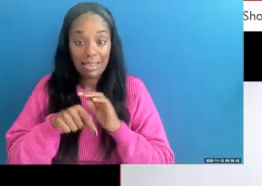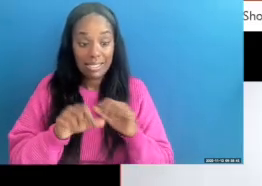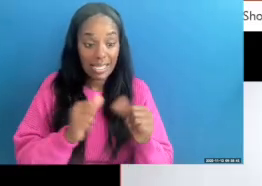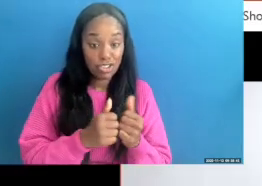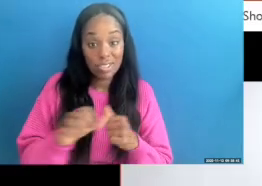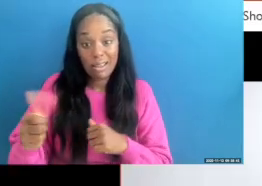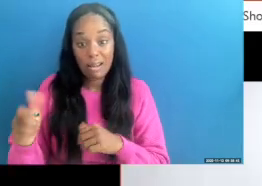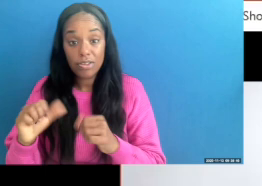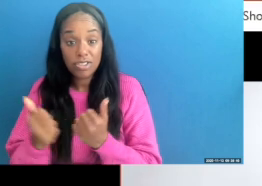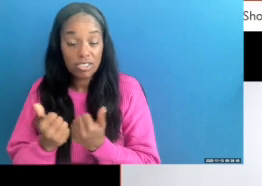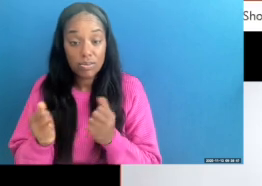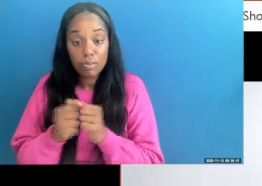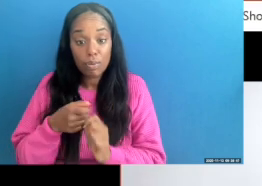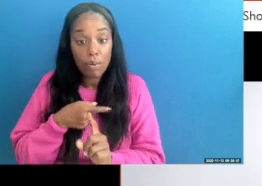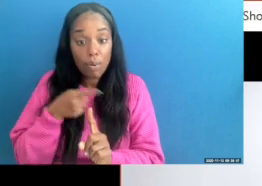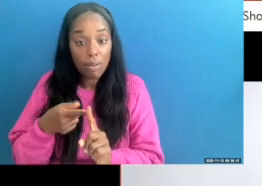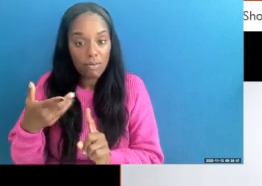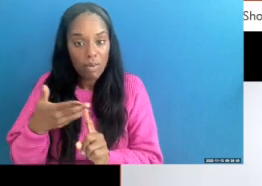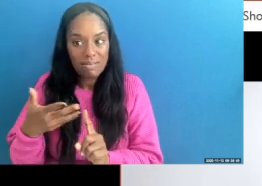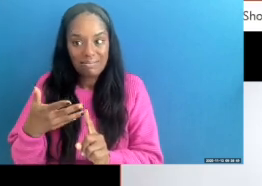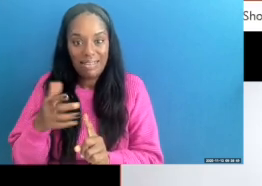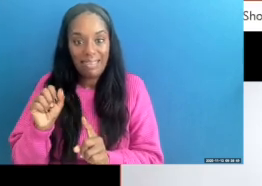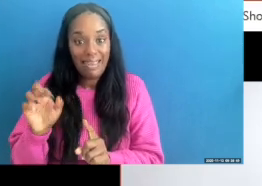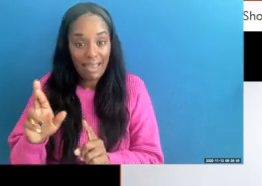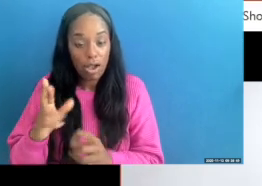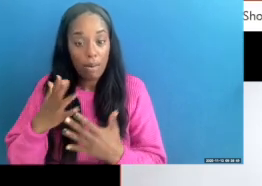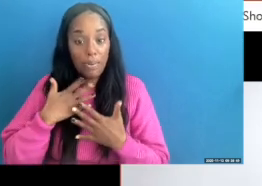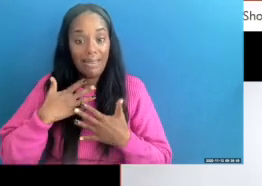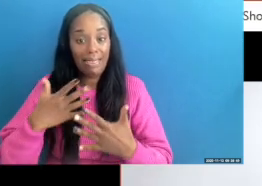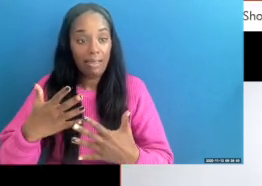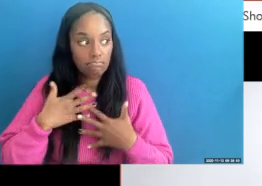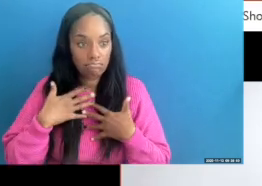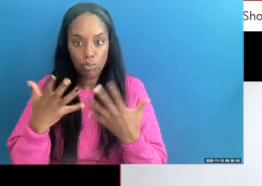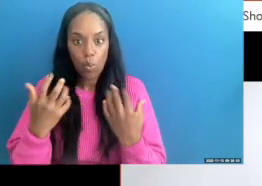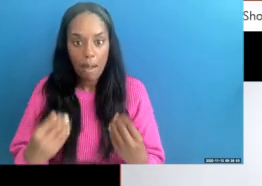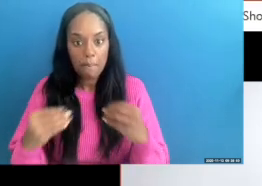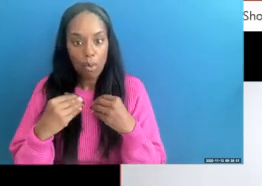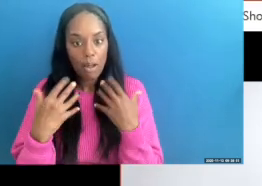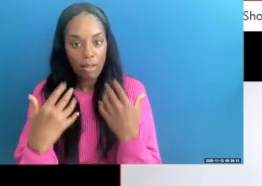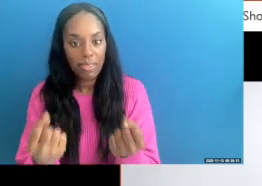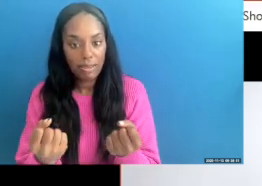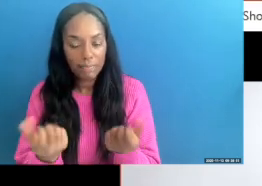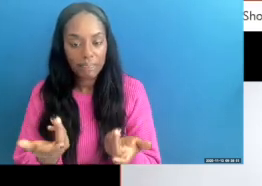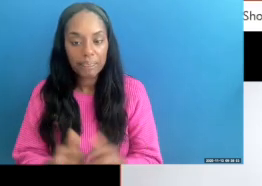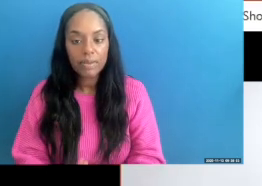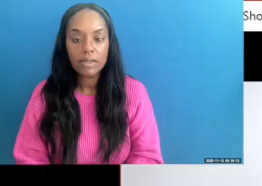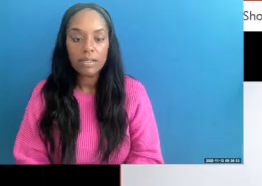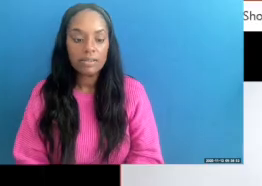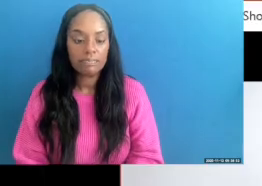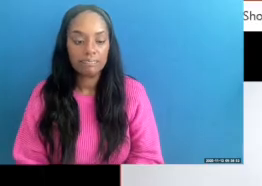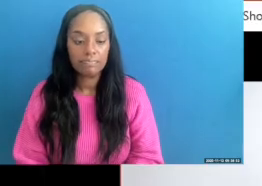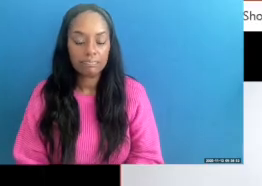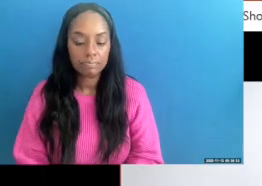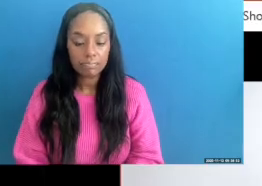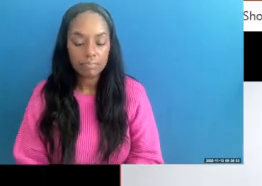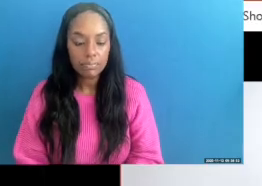goal to make the air more healthy to breathe. And I think it's